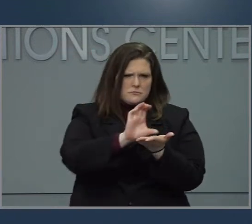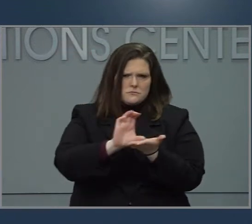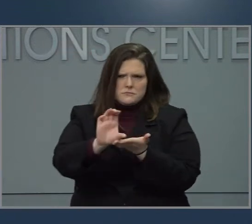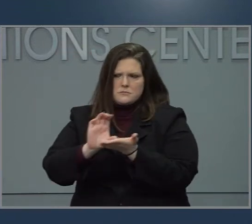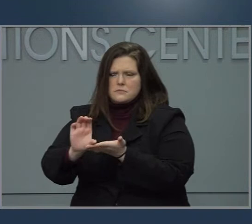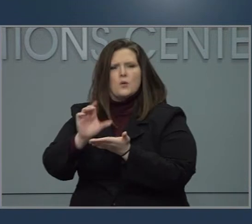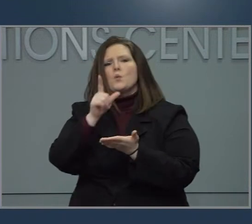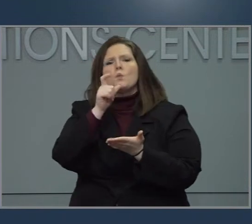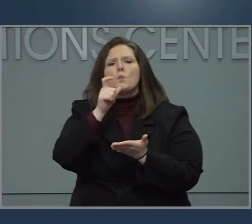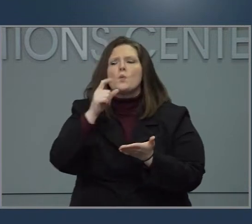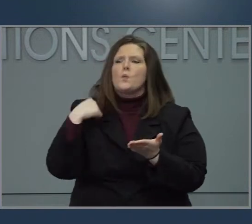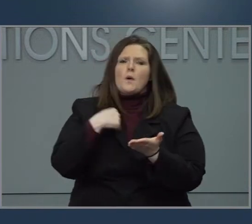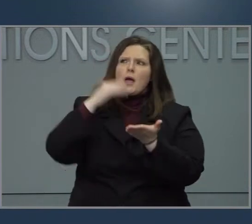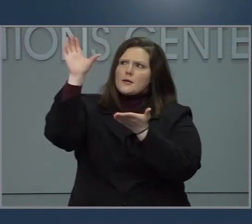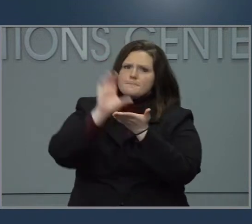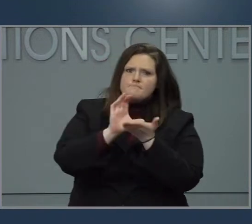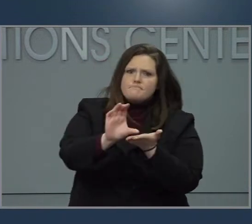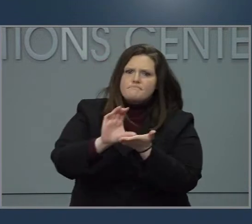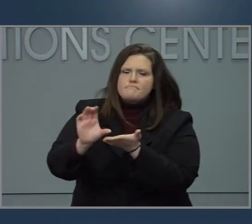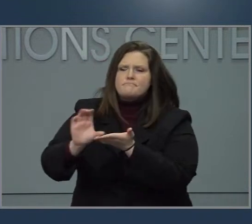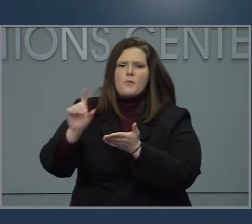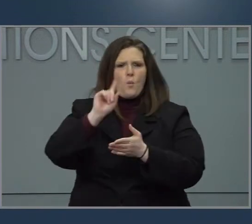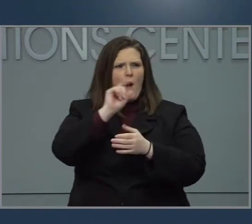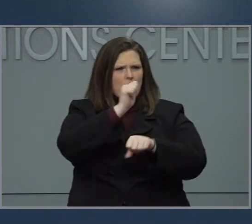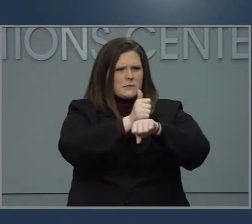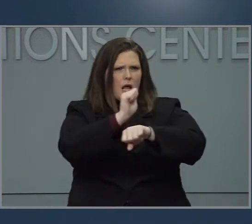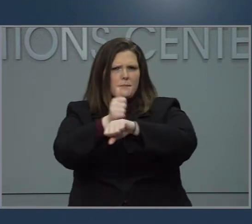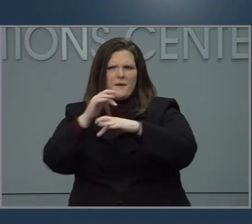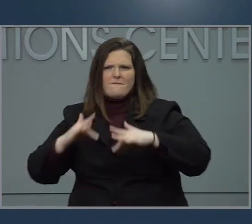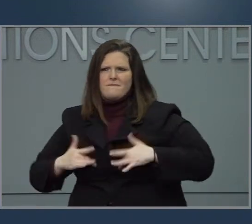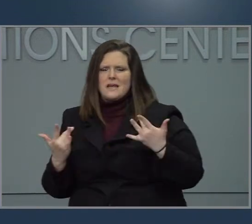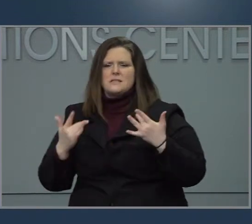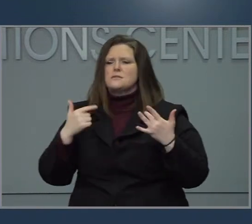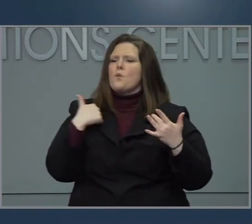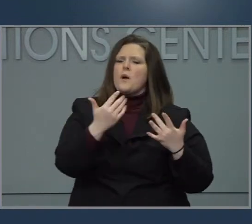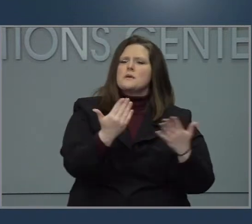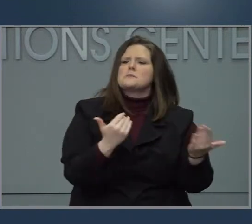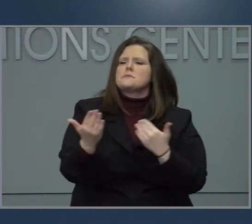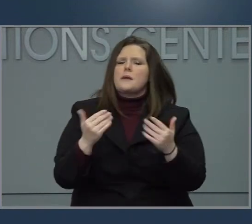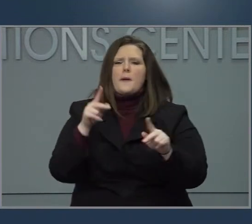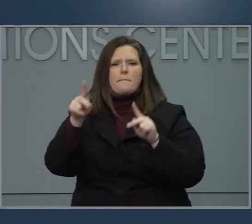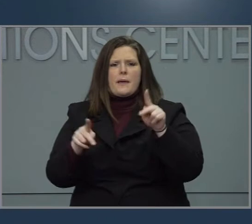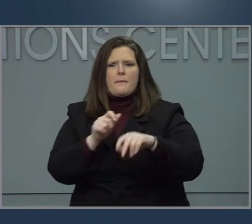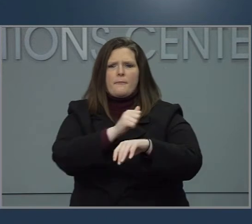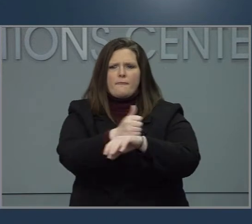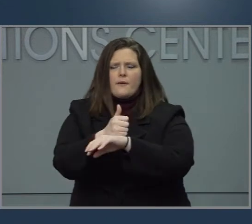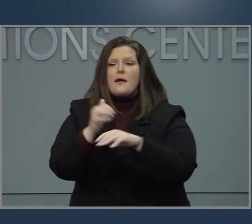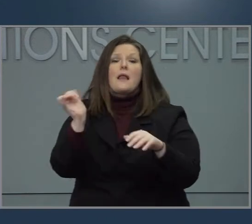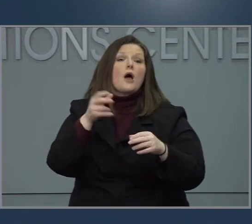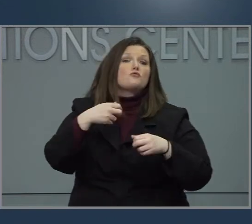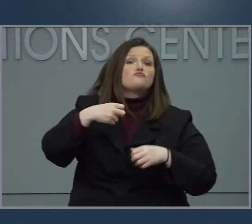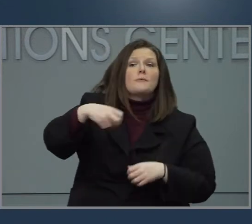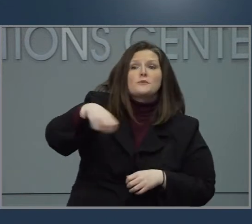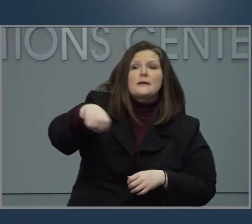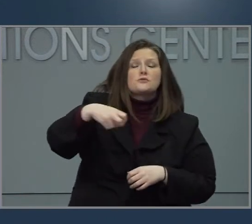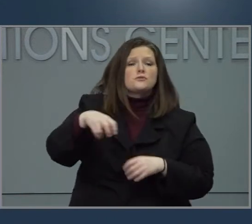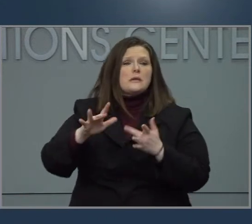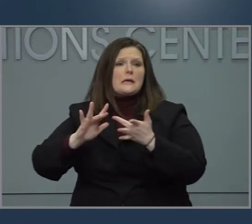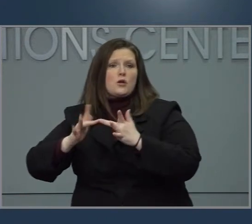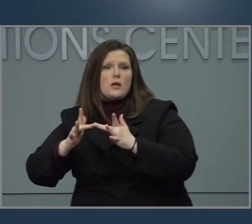support, where we deploy state resources, and who we engage on the ground to help address barriers like transportation and internet